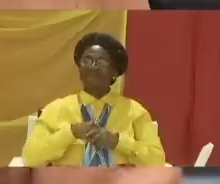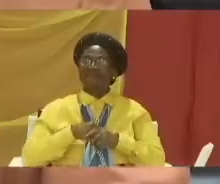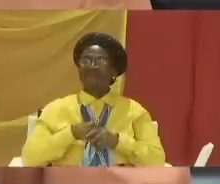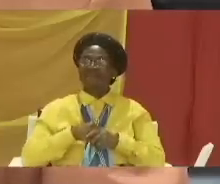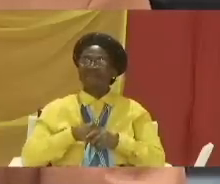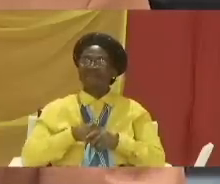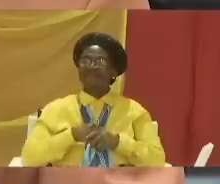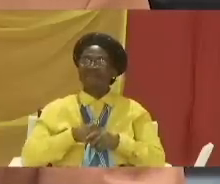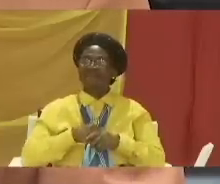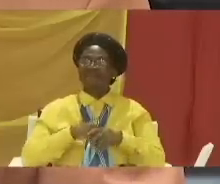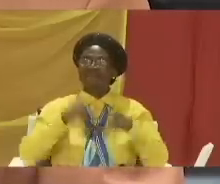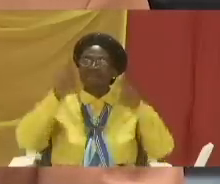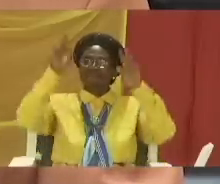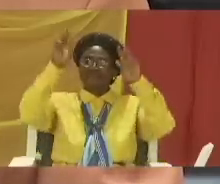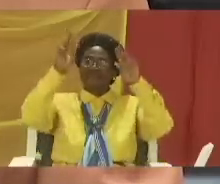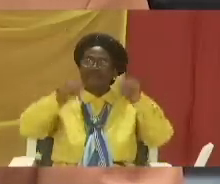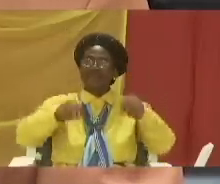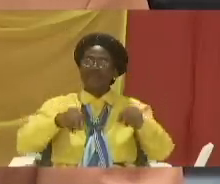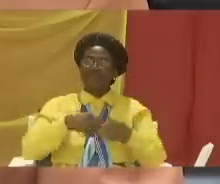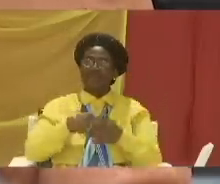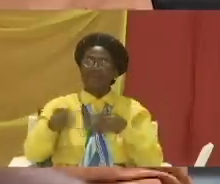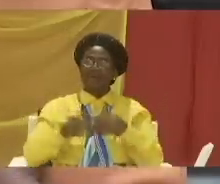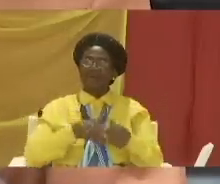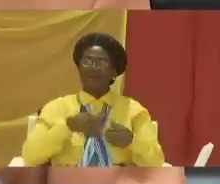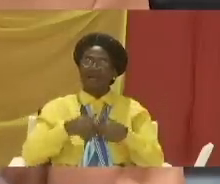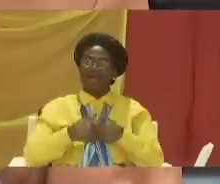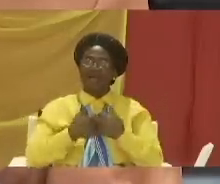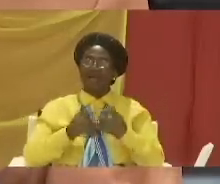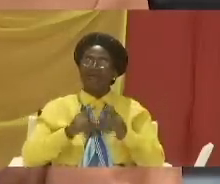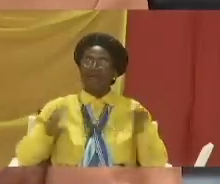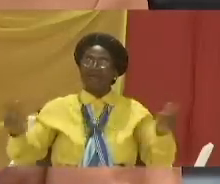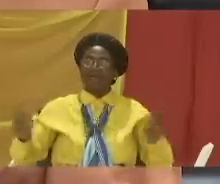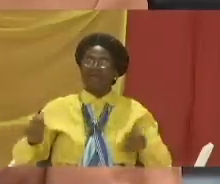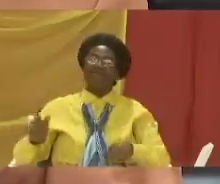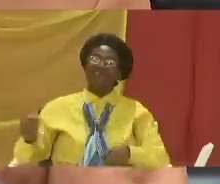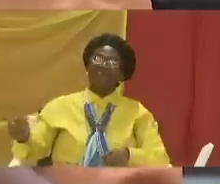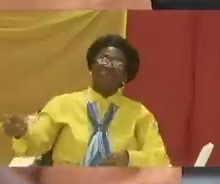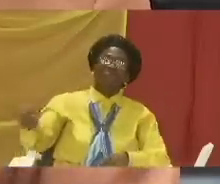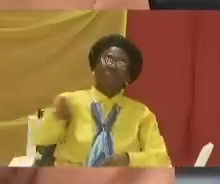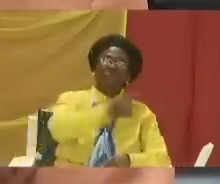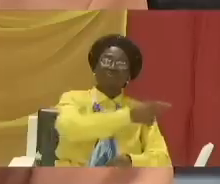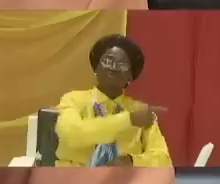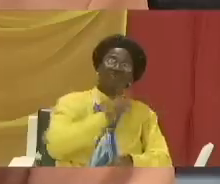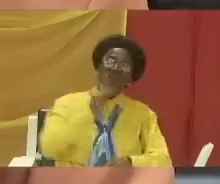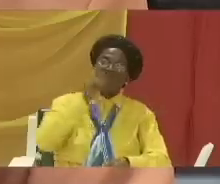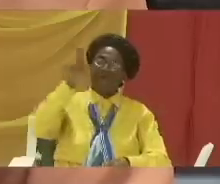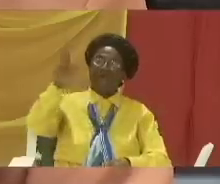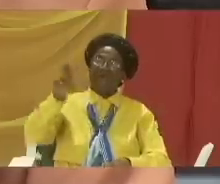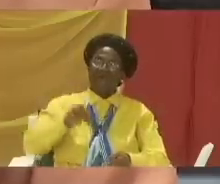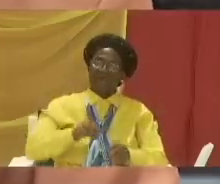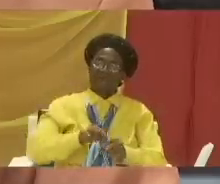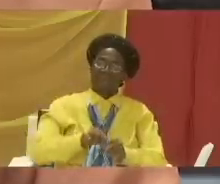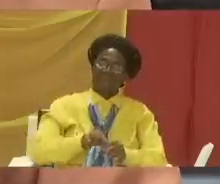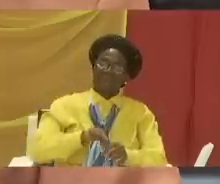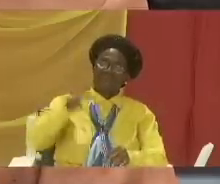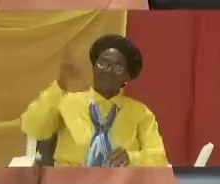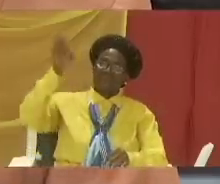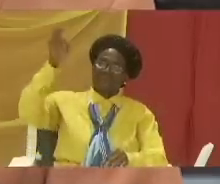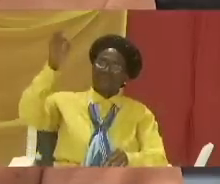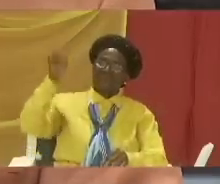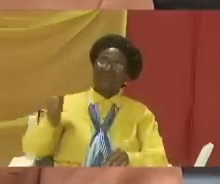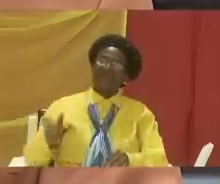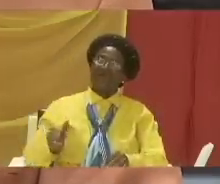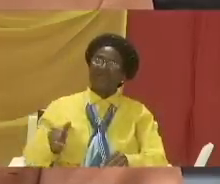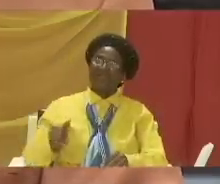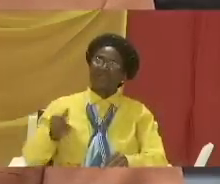No matter how great you are spiritually. The